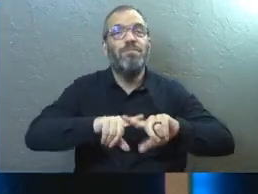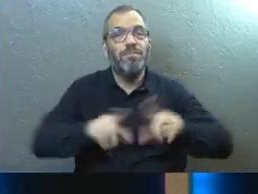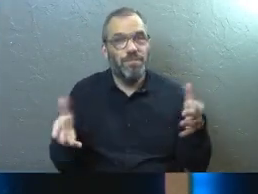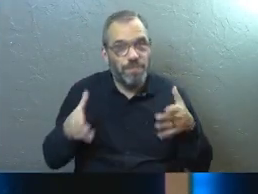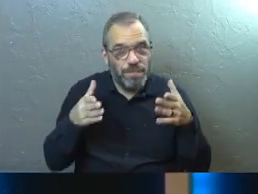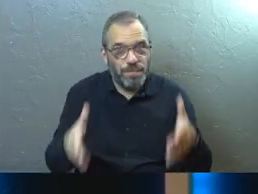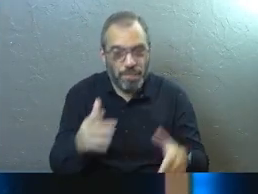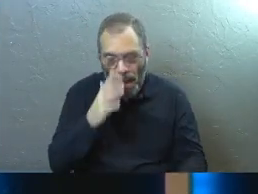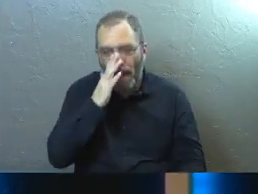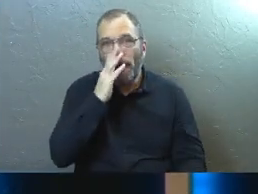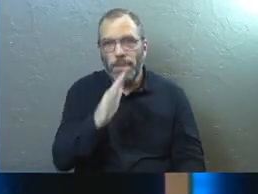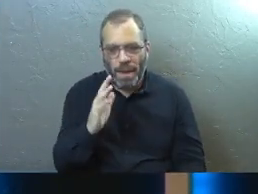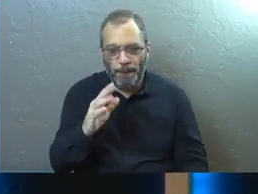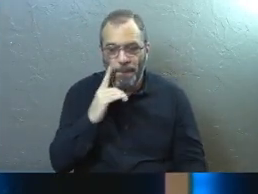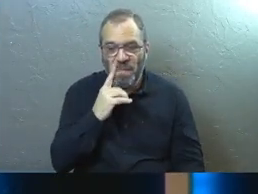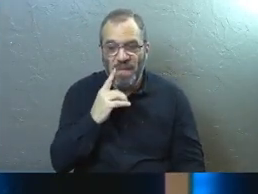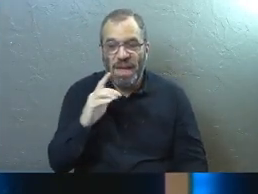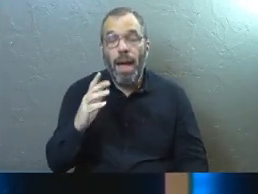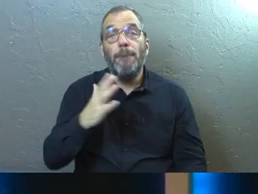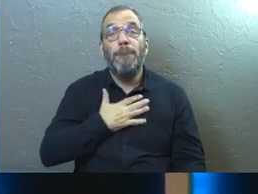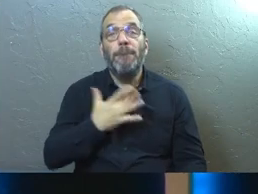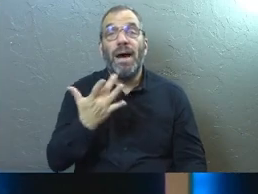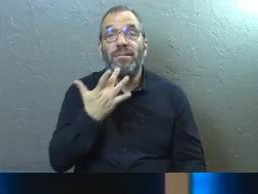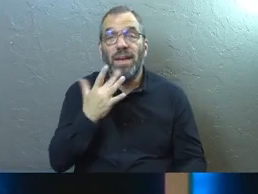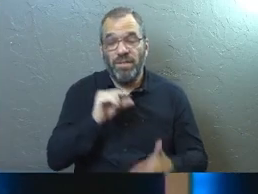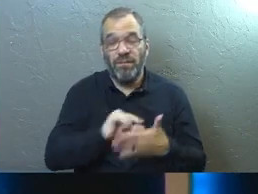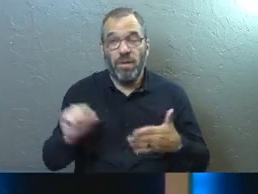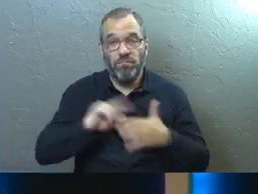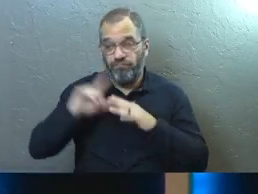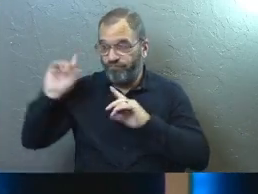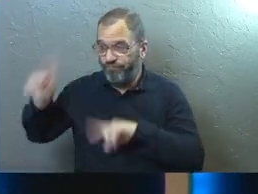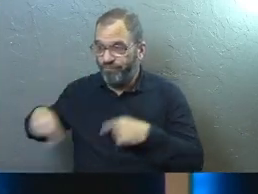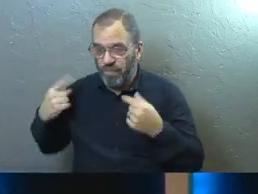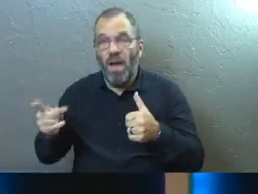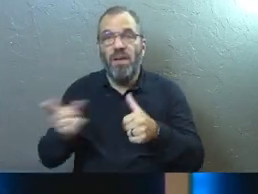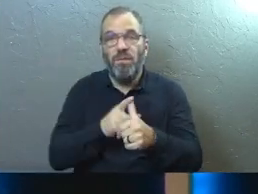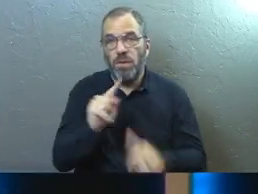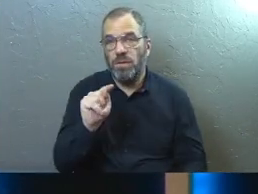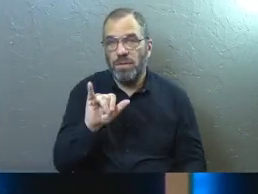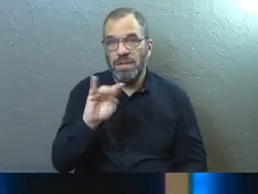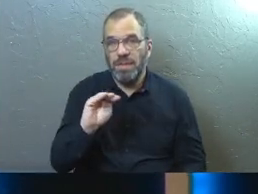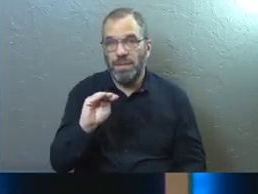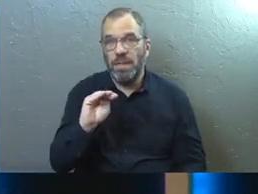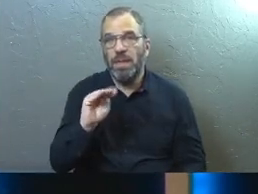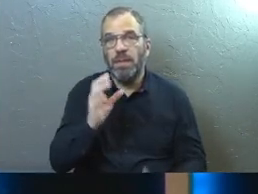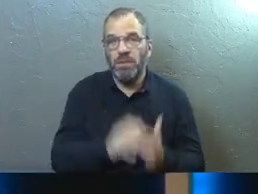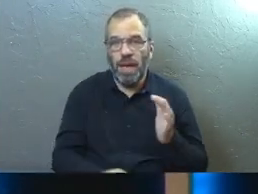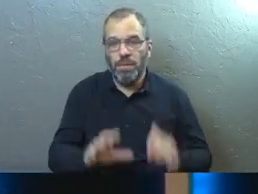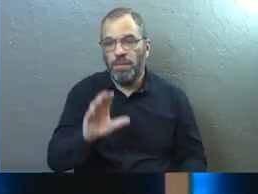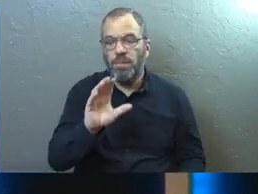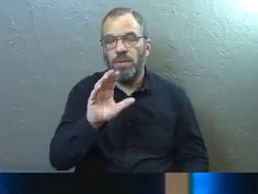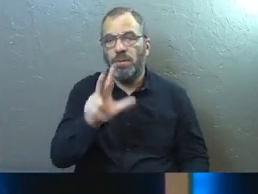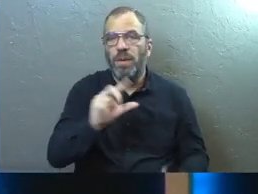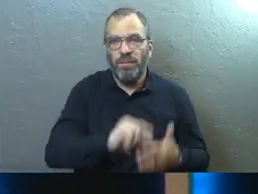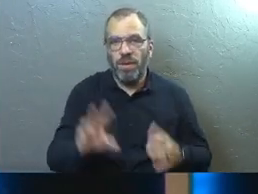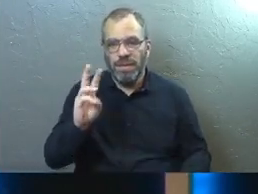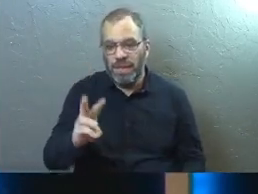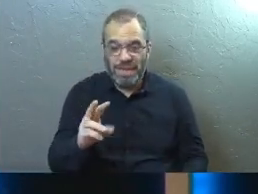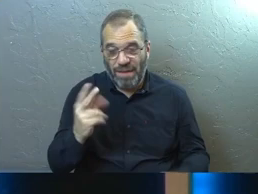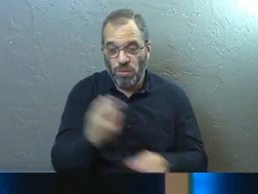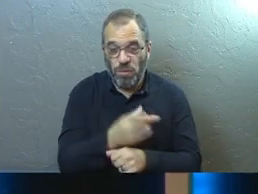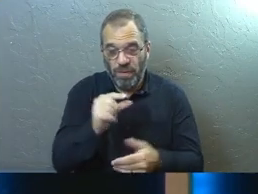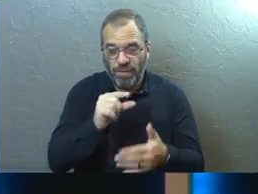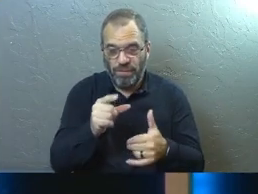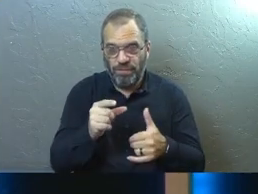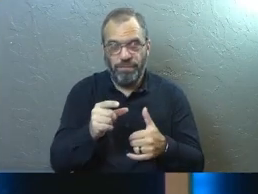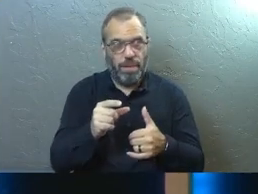way. So I want to read now. This is like one of my favorite verses of all time. It's 1 Timothy chapter 6, verse 6. And I looked this week just for fun. I've used